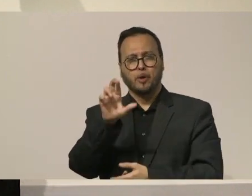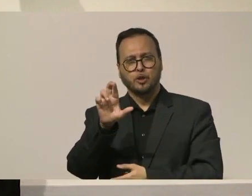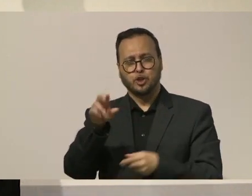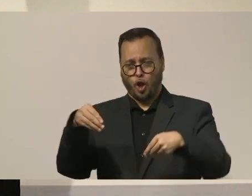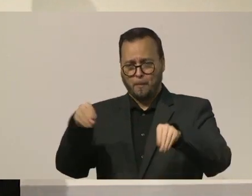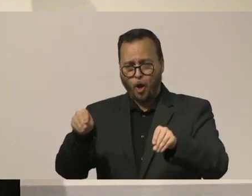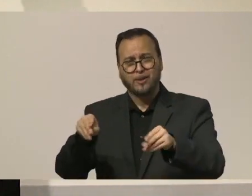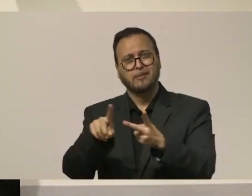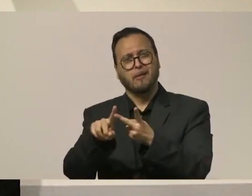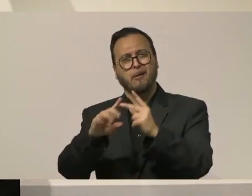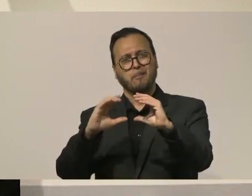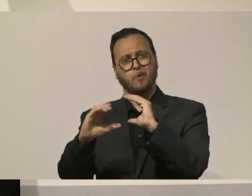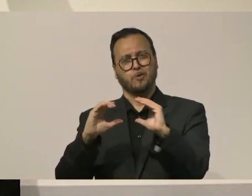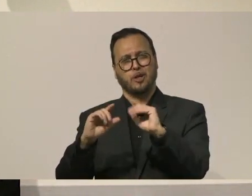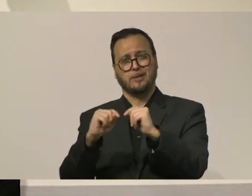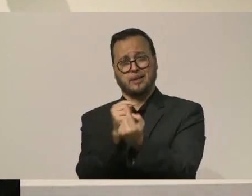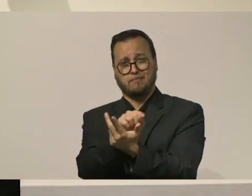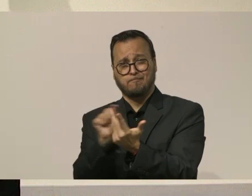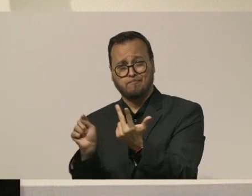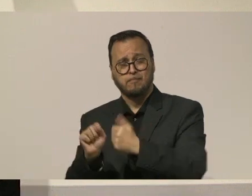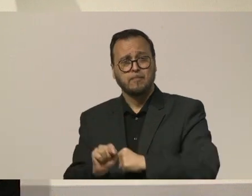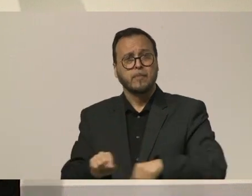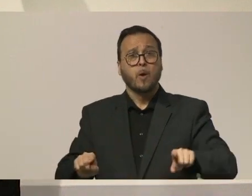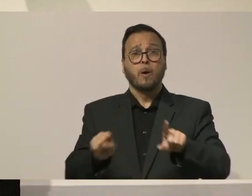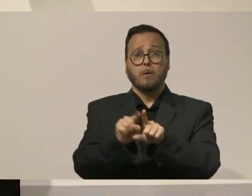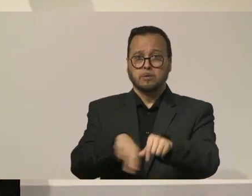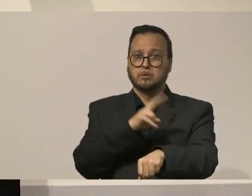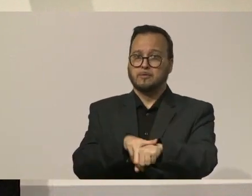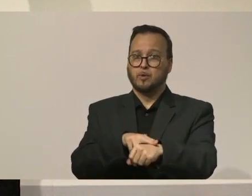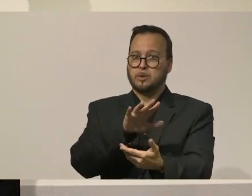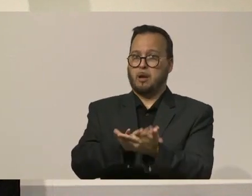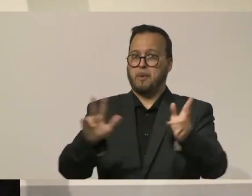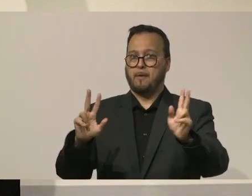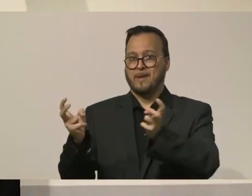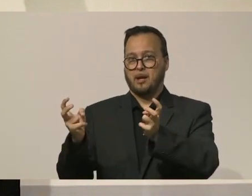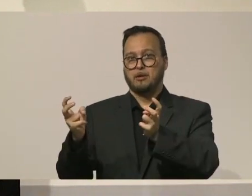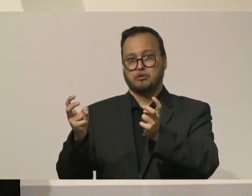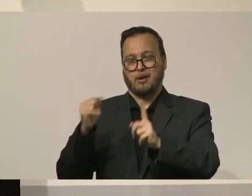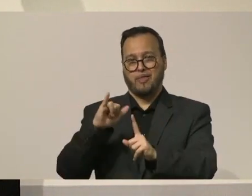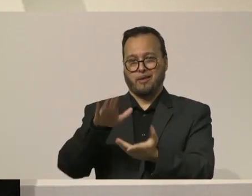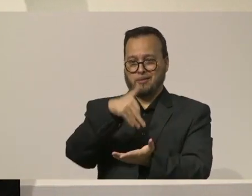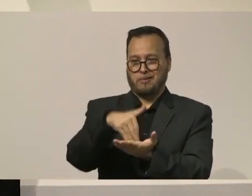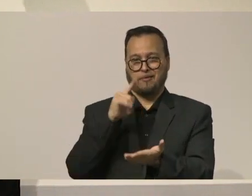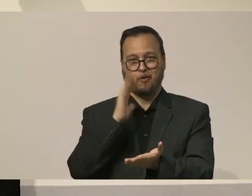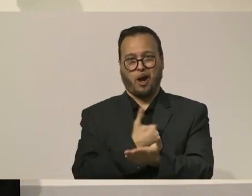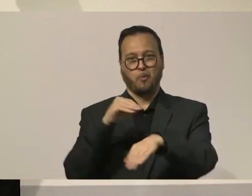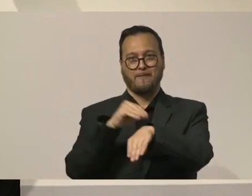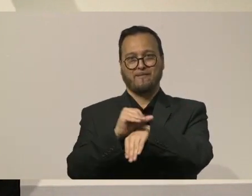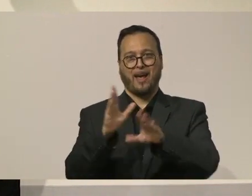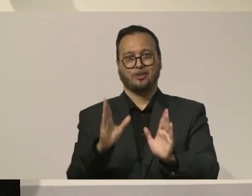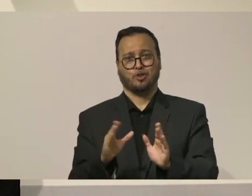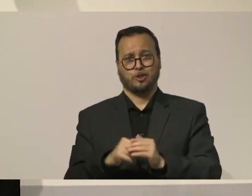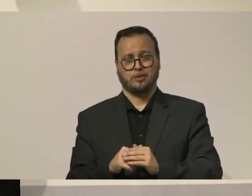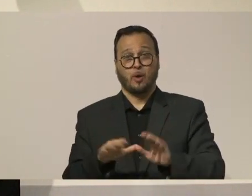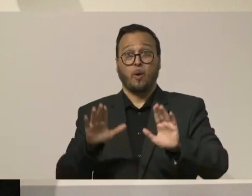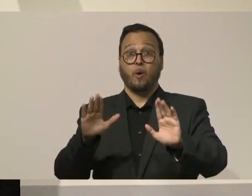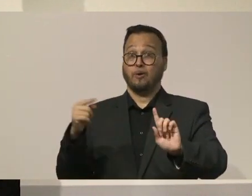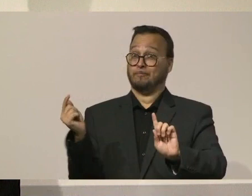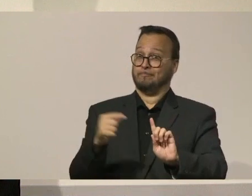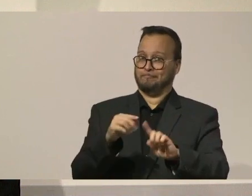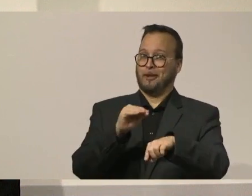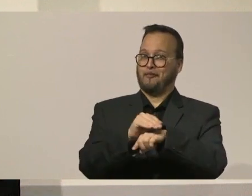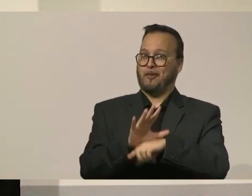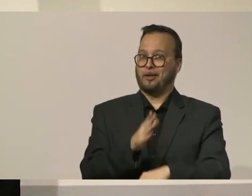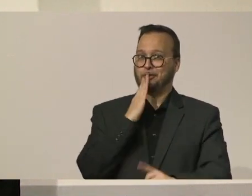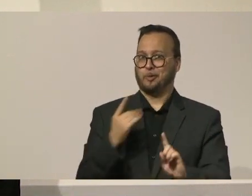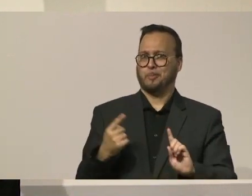and communications, and of course, academic affairs, home to our advisors. Speaking of advisors,